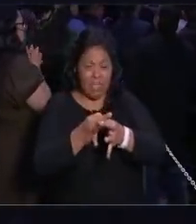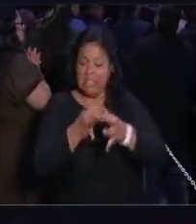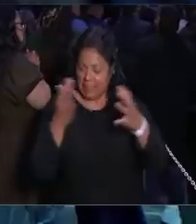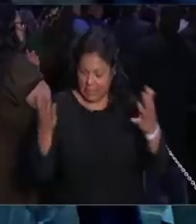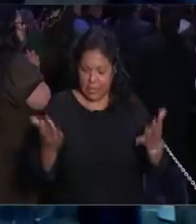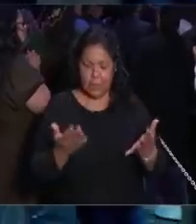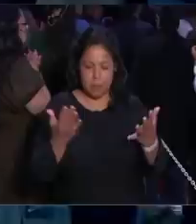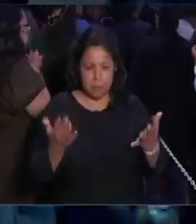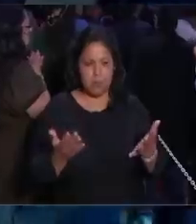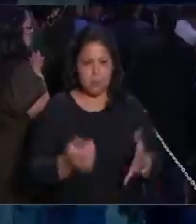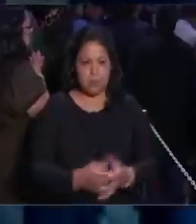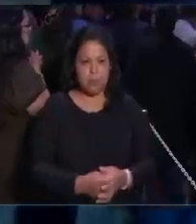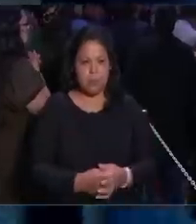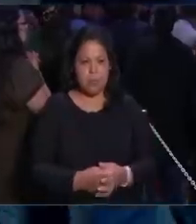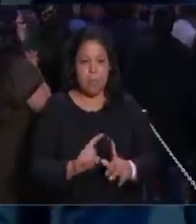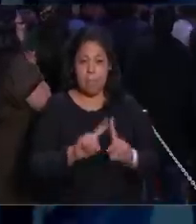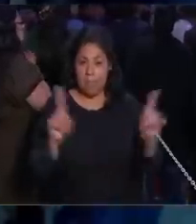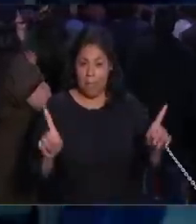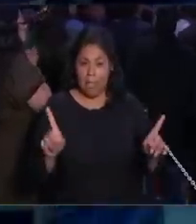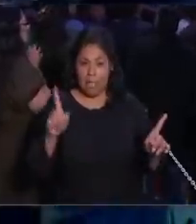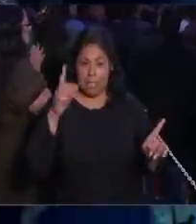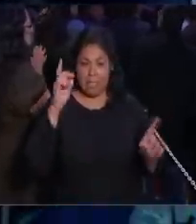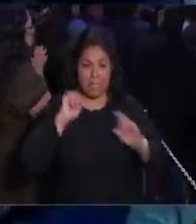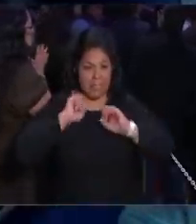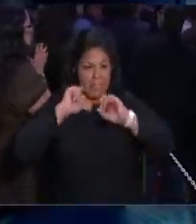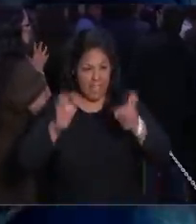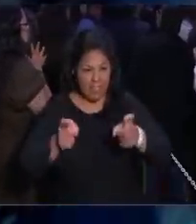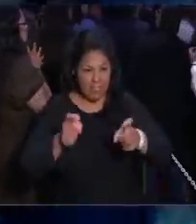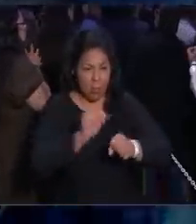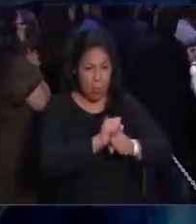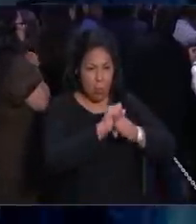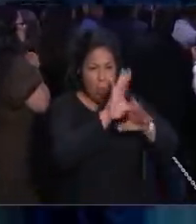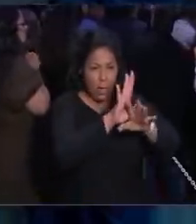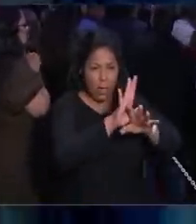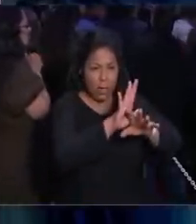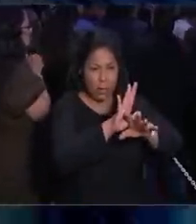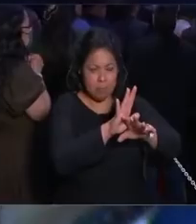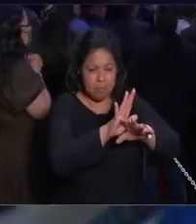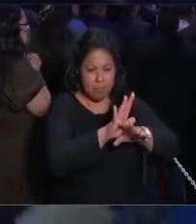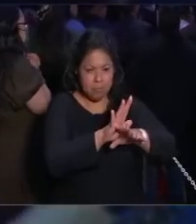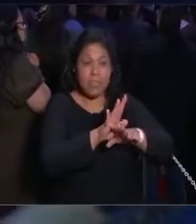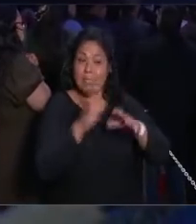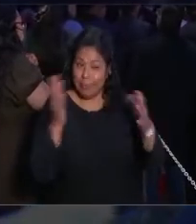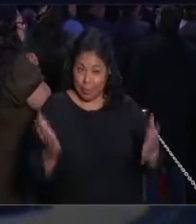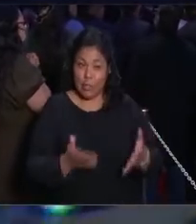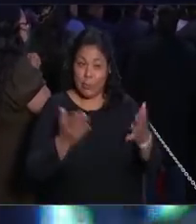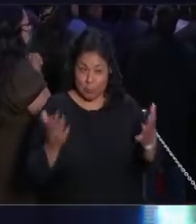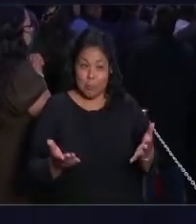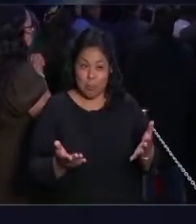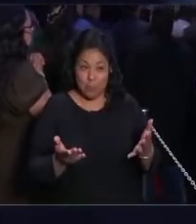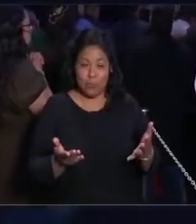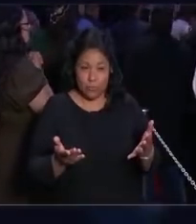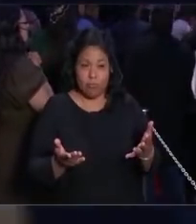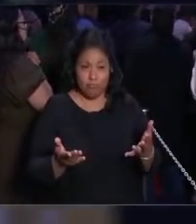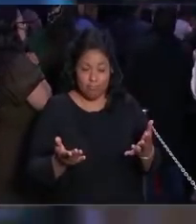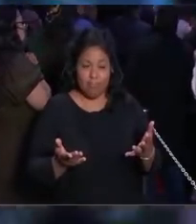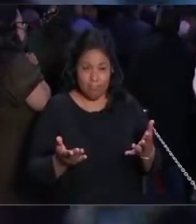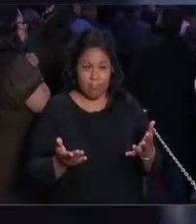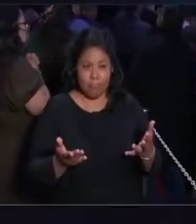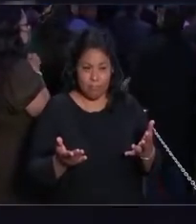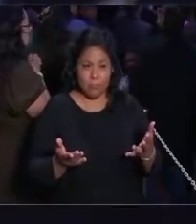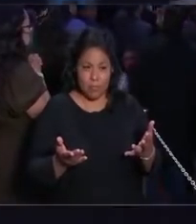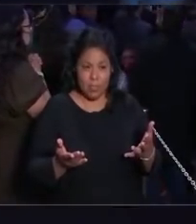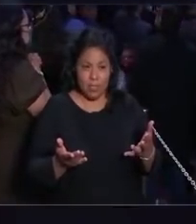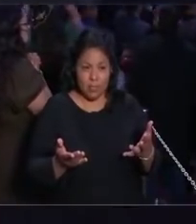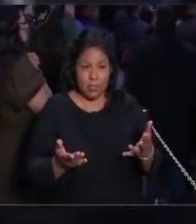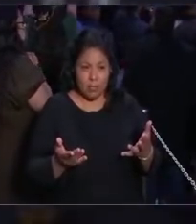este lugar. But the gift of working of miracles, it is also in this place. El don de milagros está en este